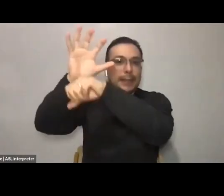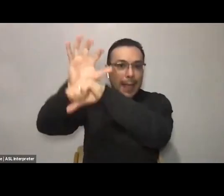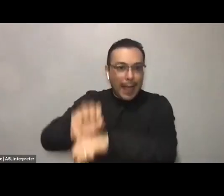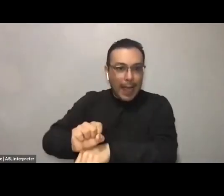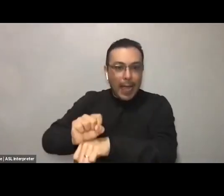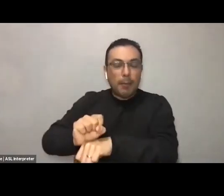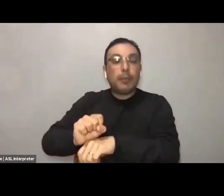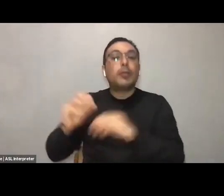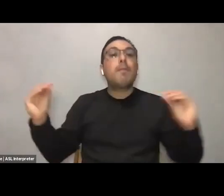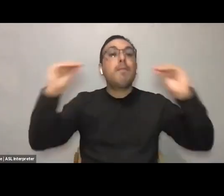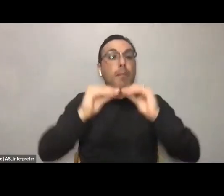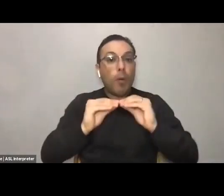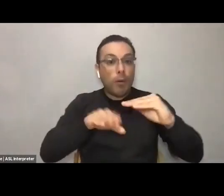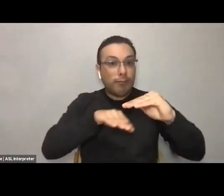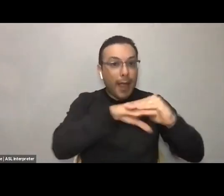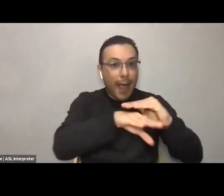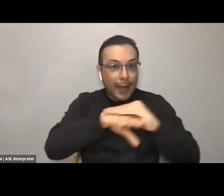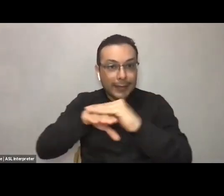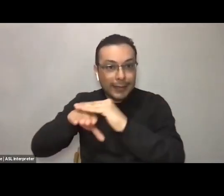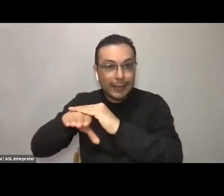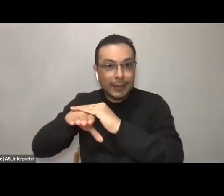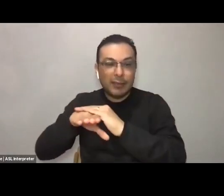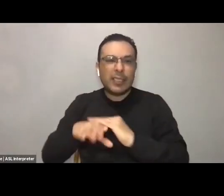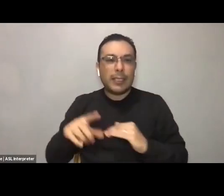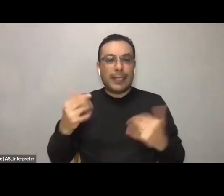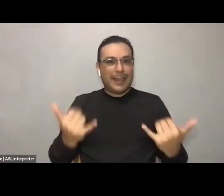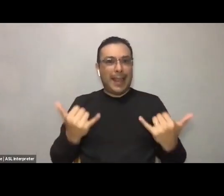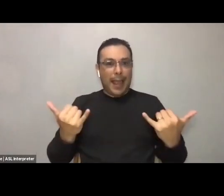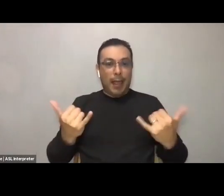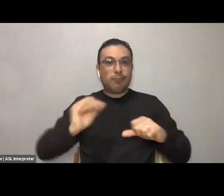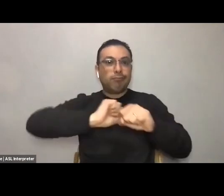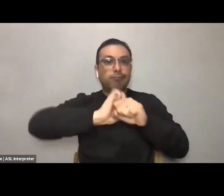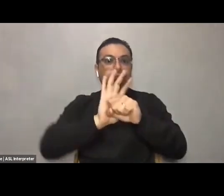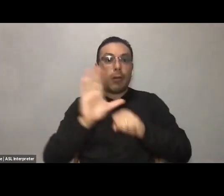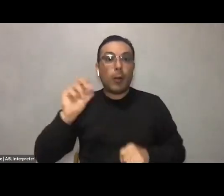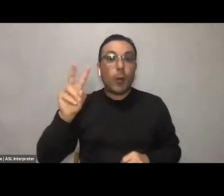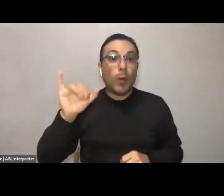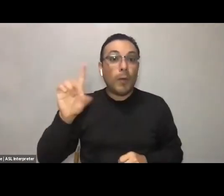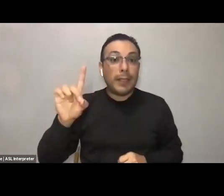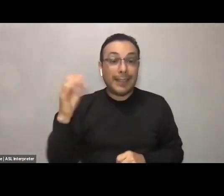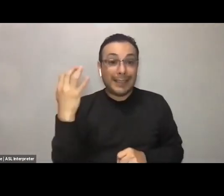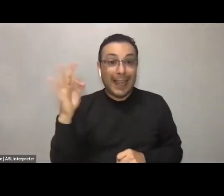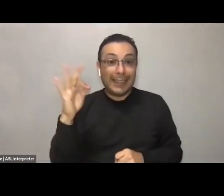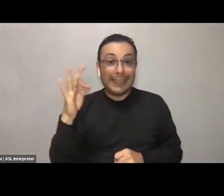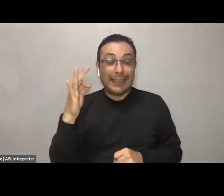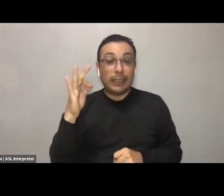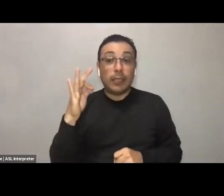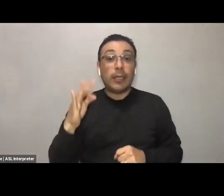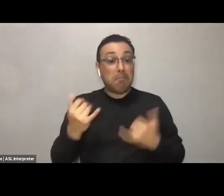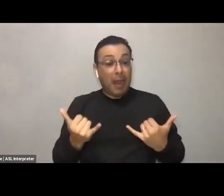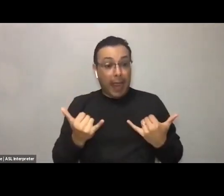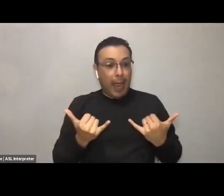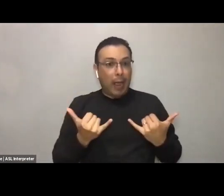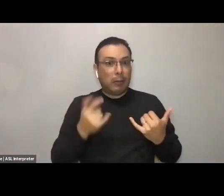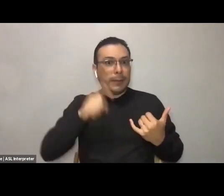and inclusion for audiences during the COVID-19 pandemic and beyond. The Mayor's Office for